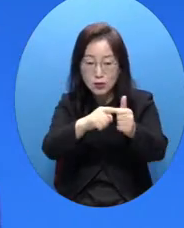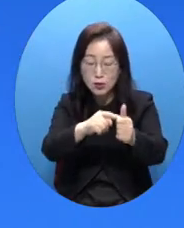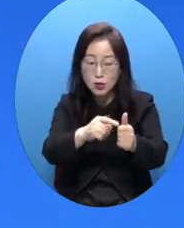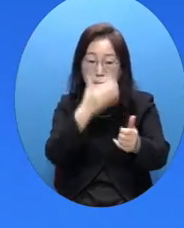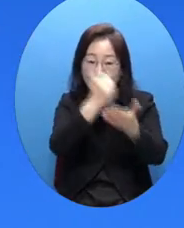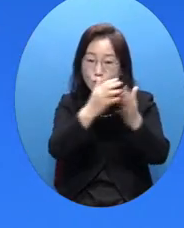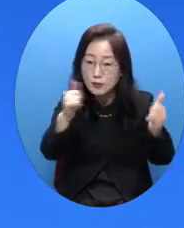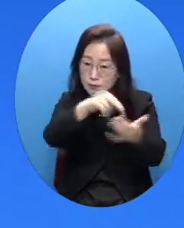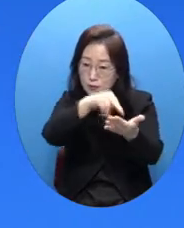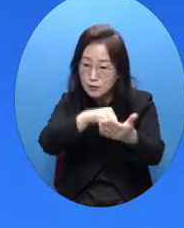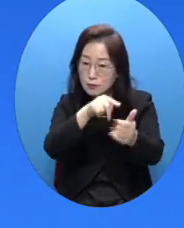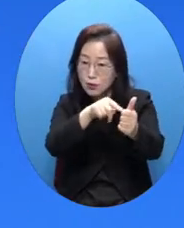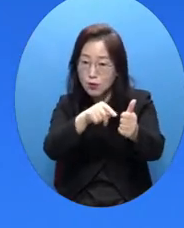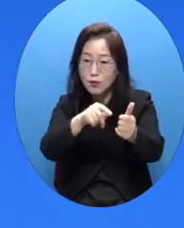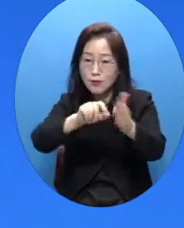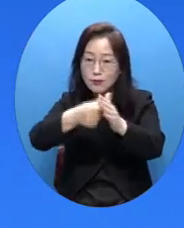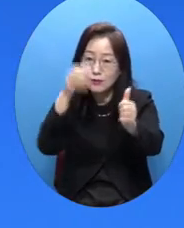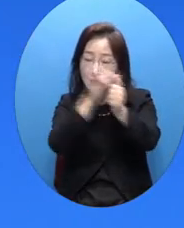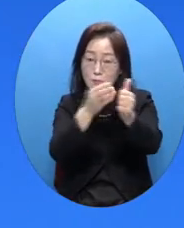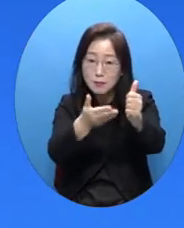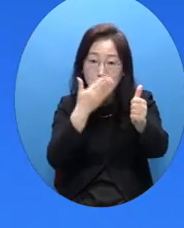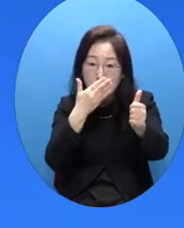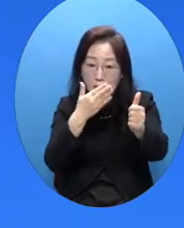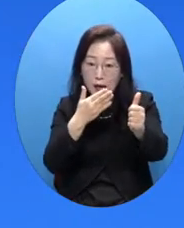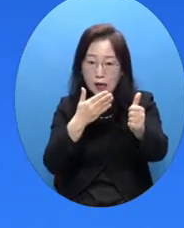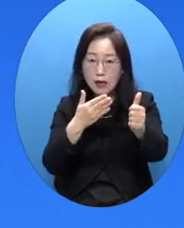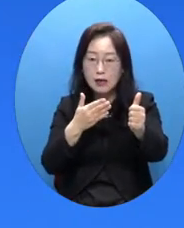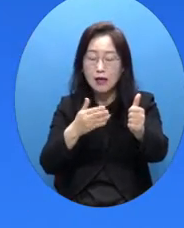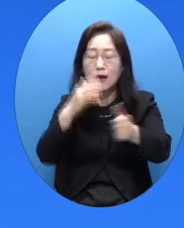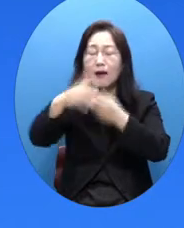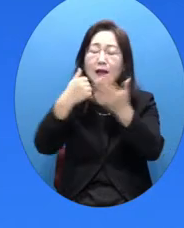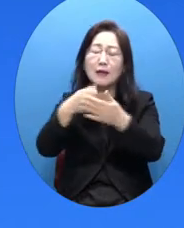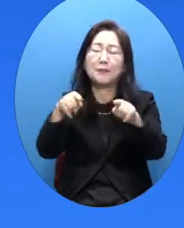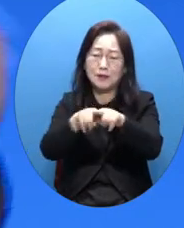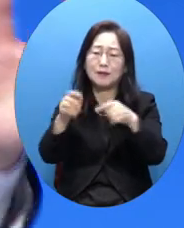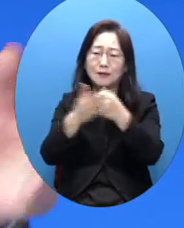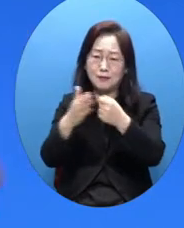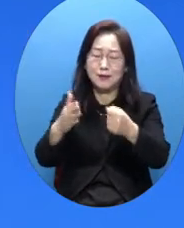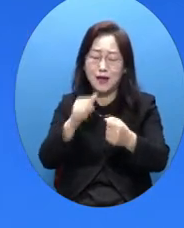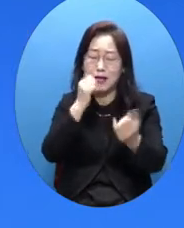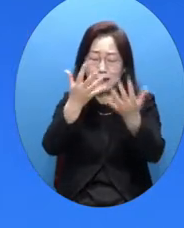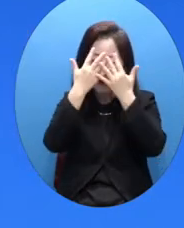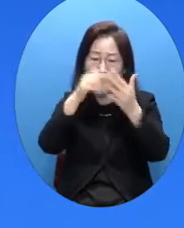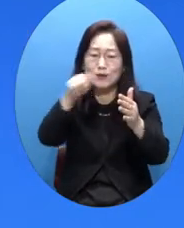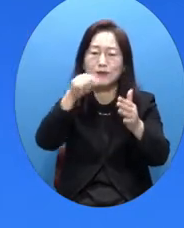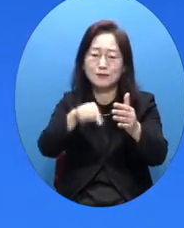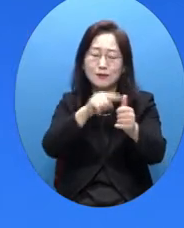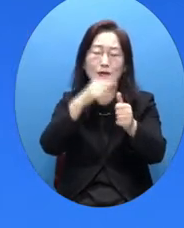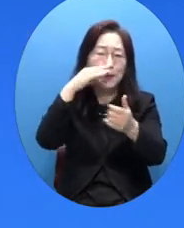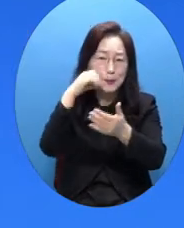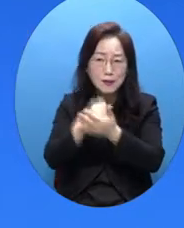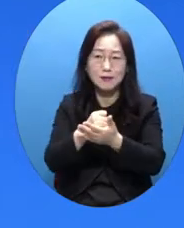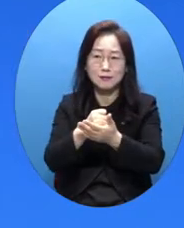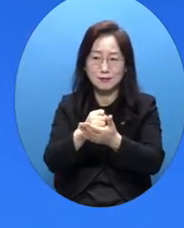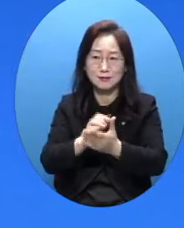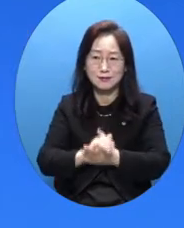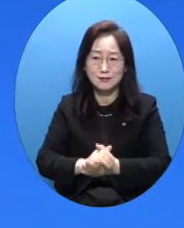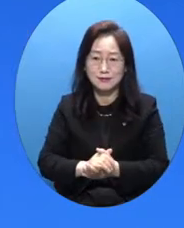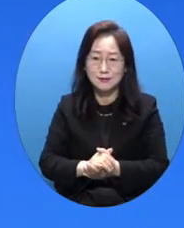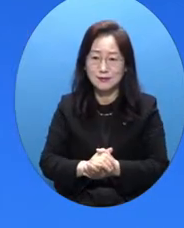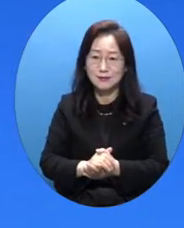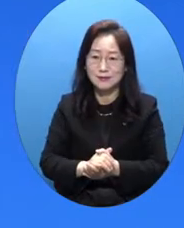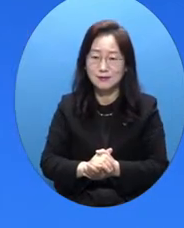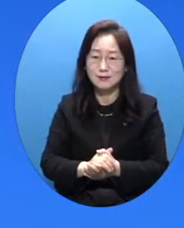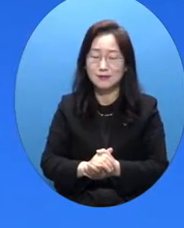so can you imagine a prison Warden committing all things to a prisoner is this even possible